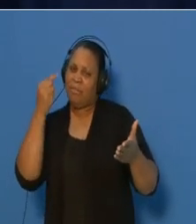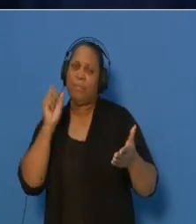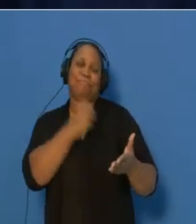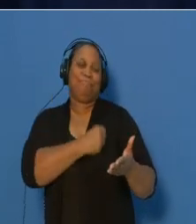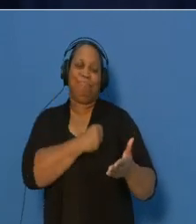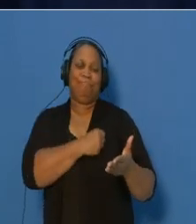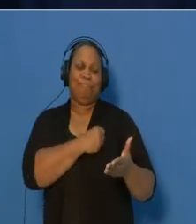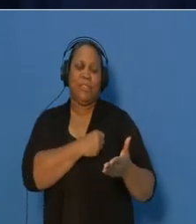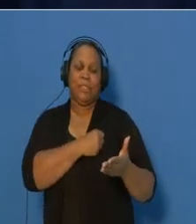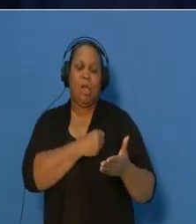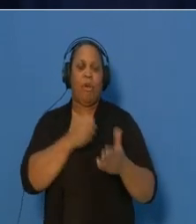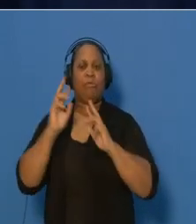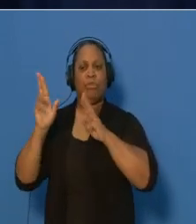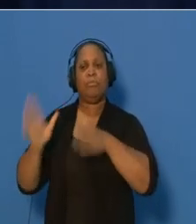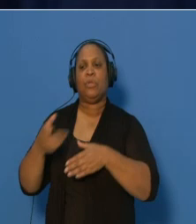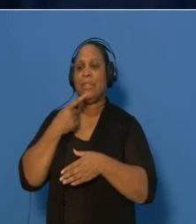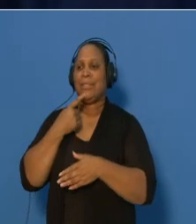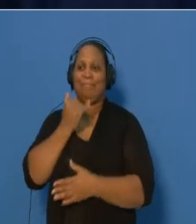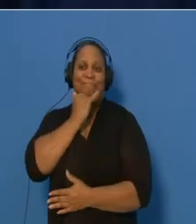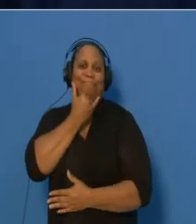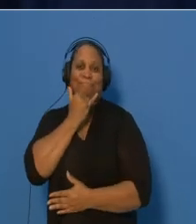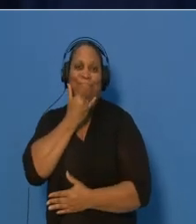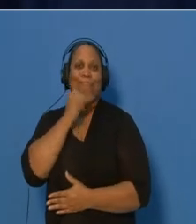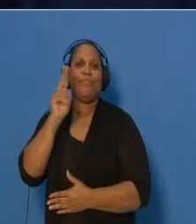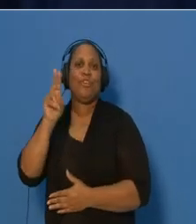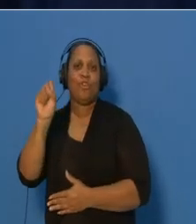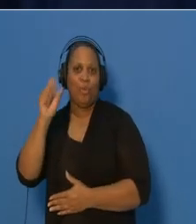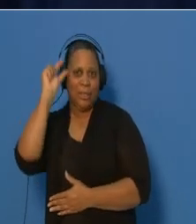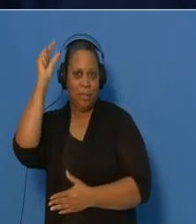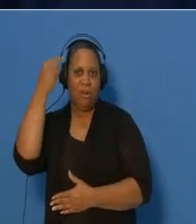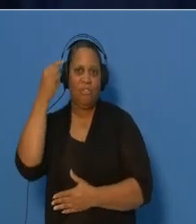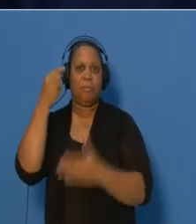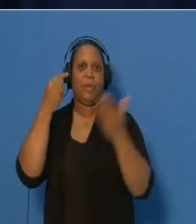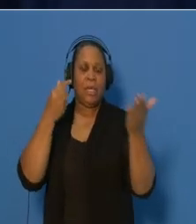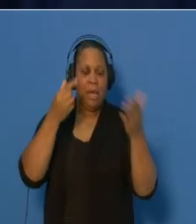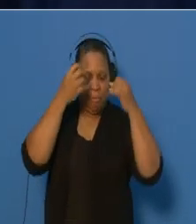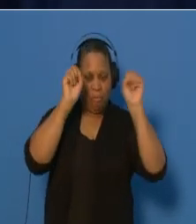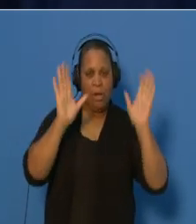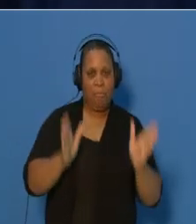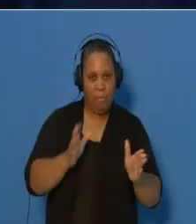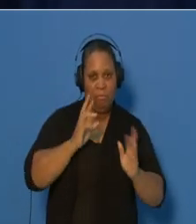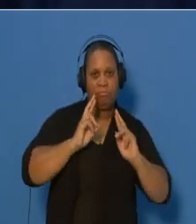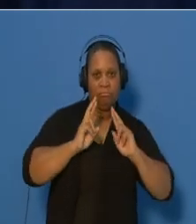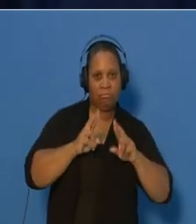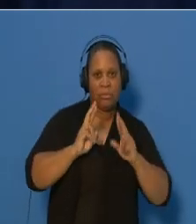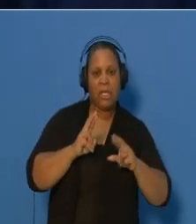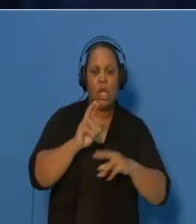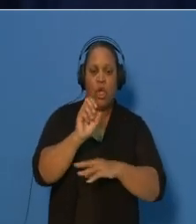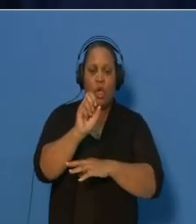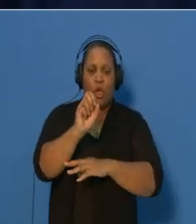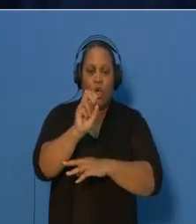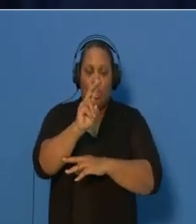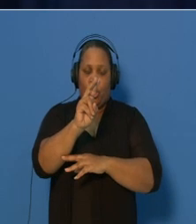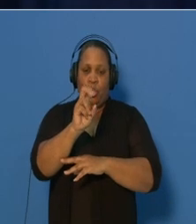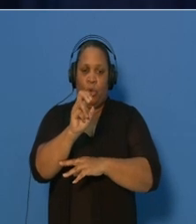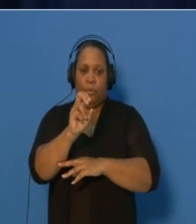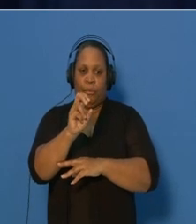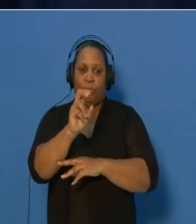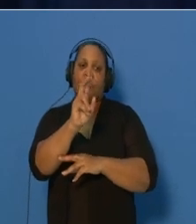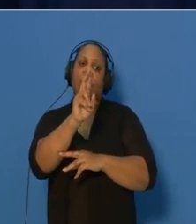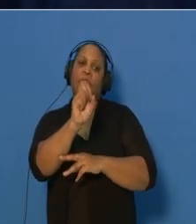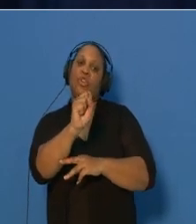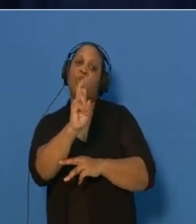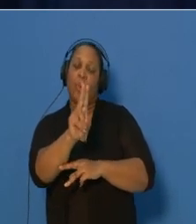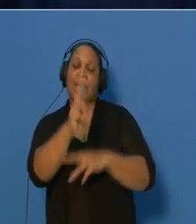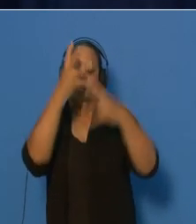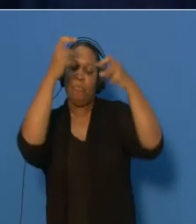government. The I'm sorry, US U.S. government, my bad. The United States government has issued the President of the United States